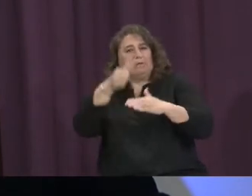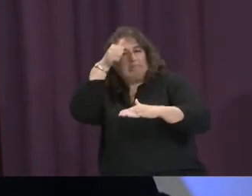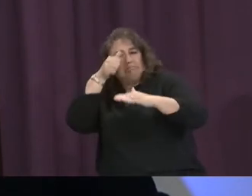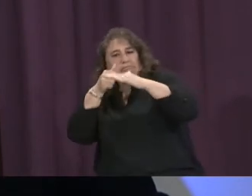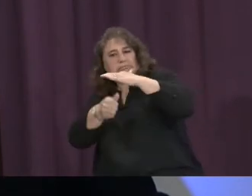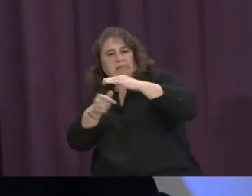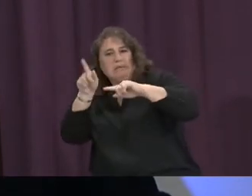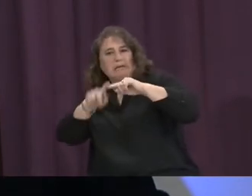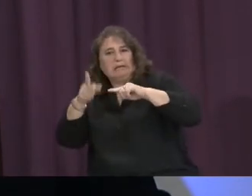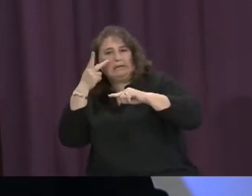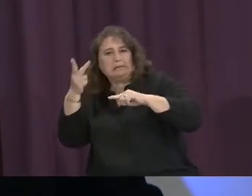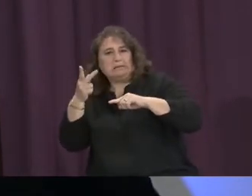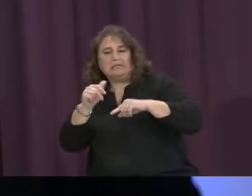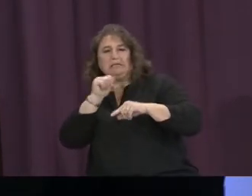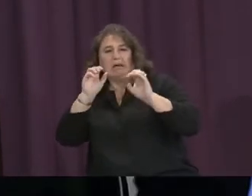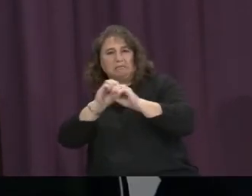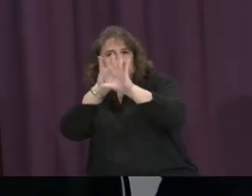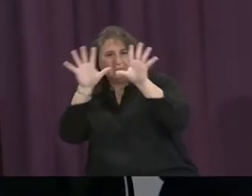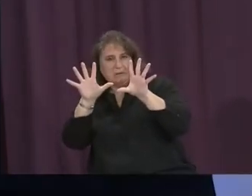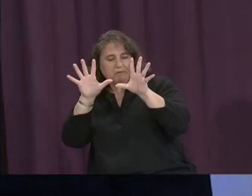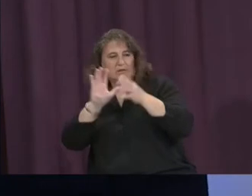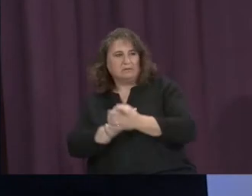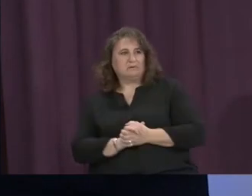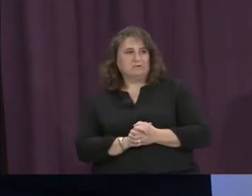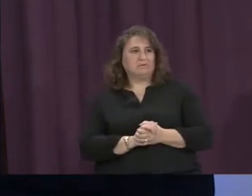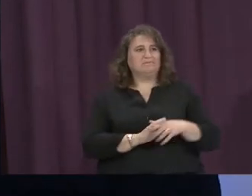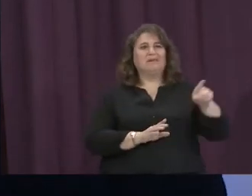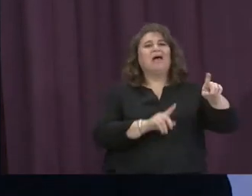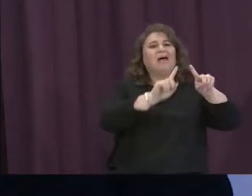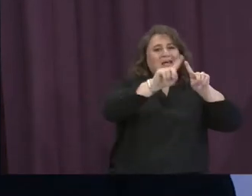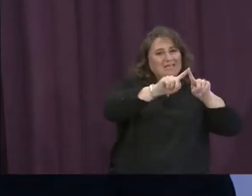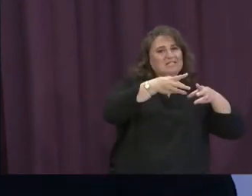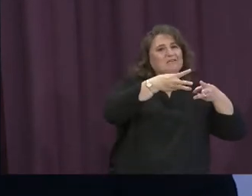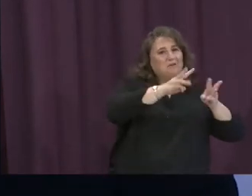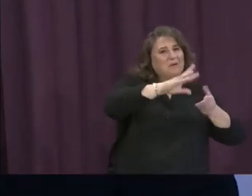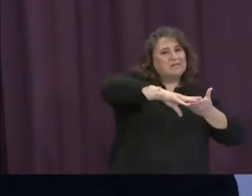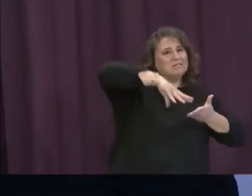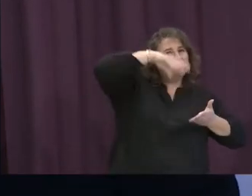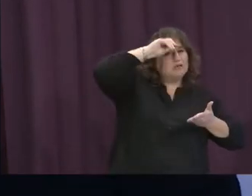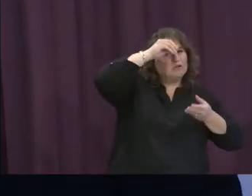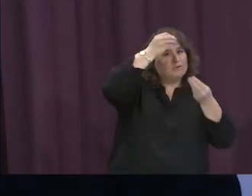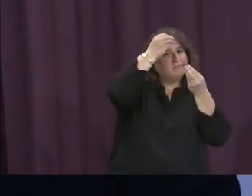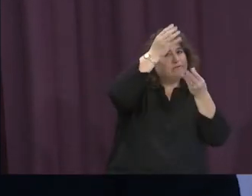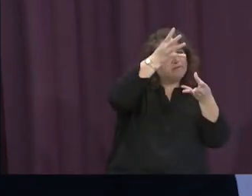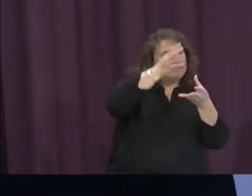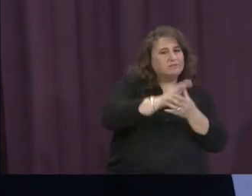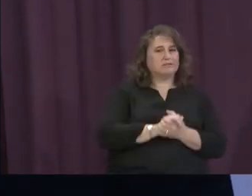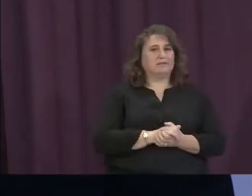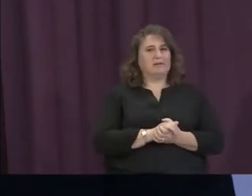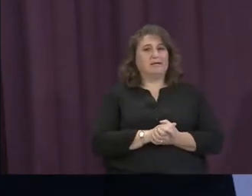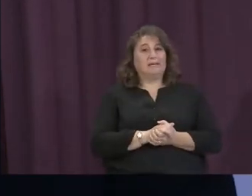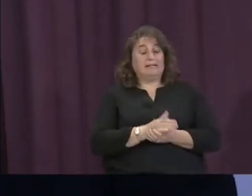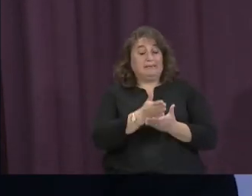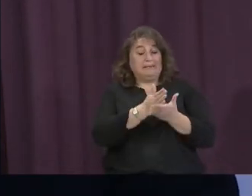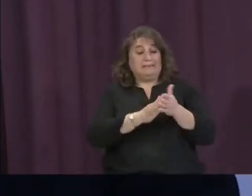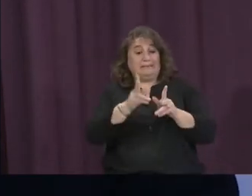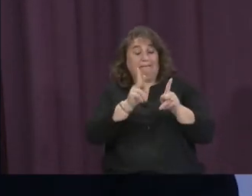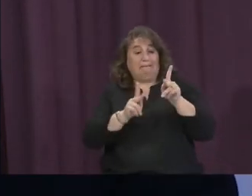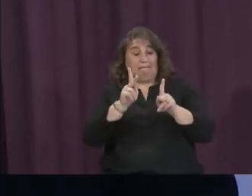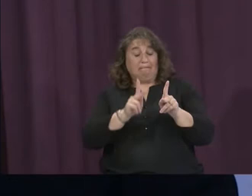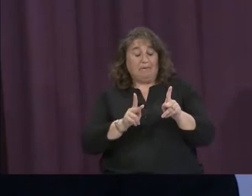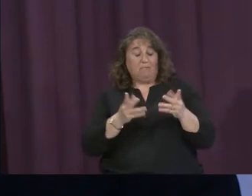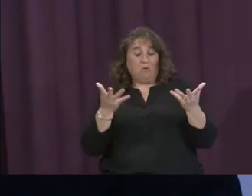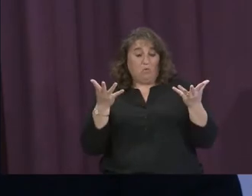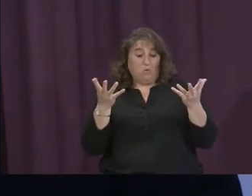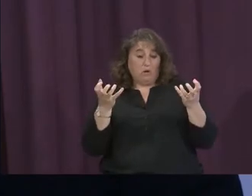And when I think of that trend, I think of it, there's different ways to learn things. So sometimes mm-hmm. Somebody might seek out, like,